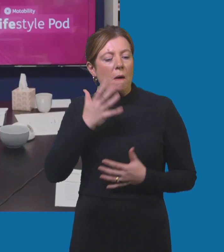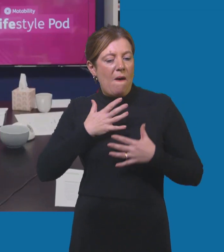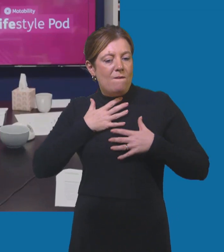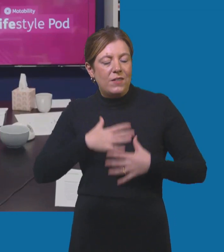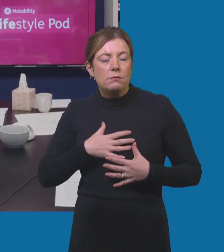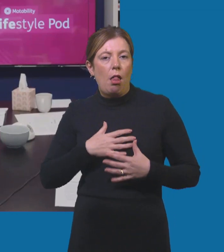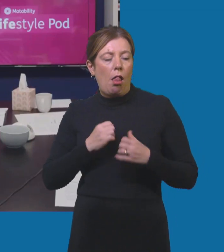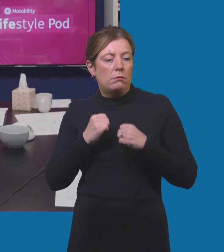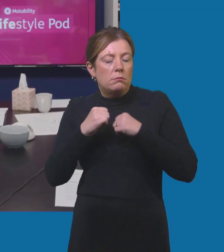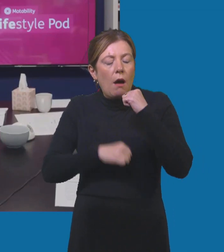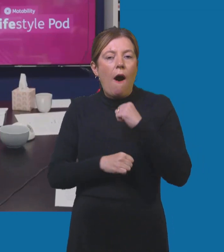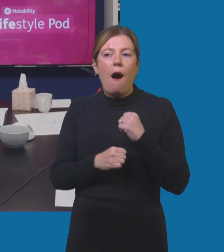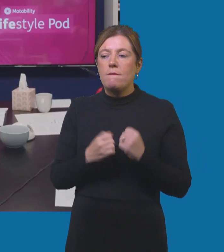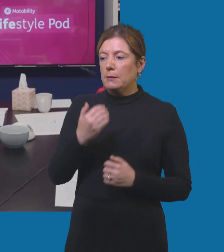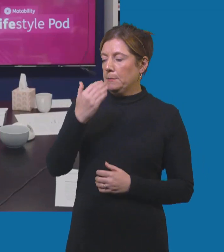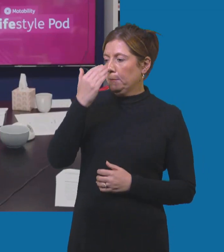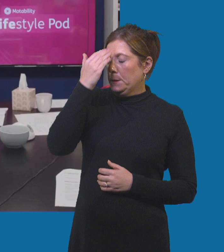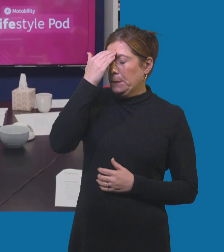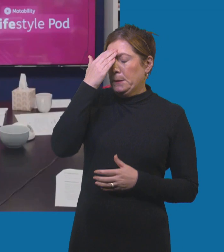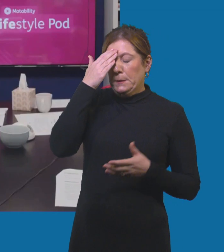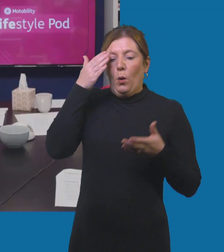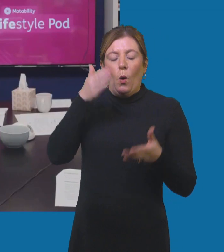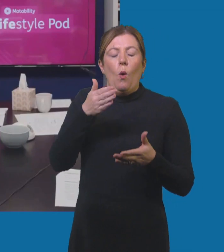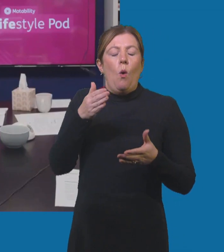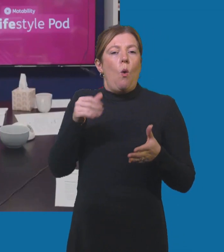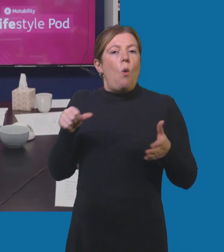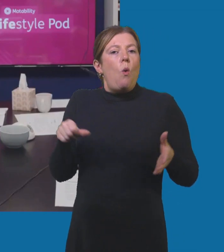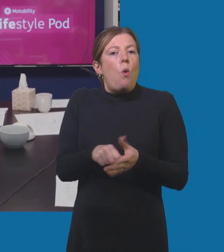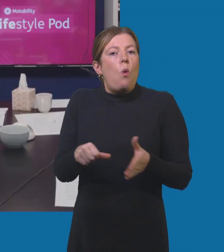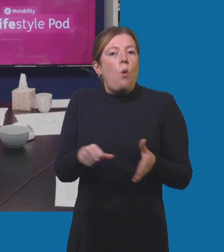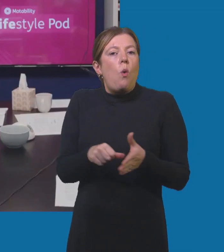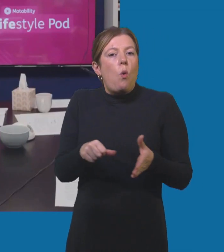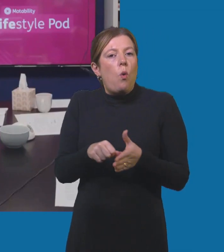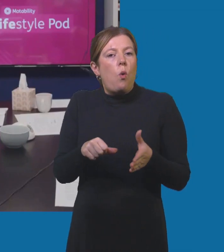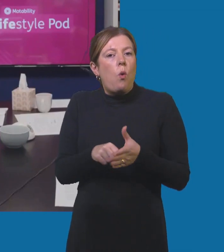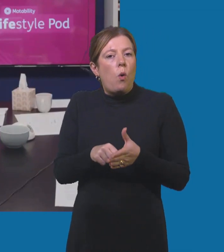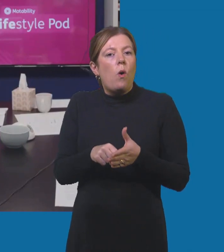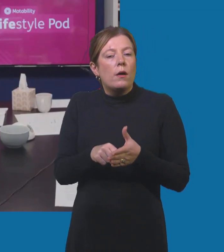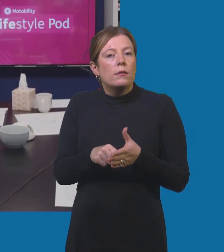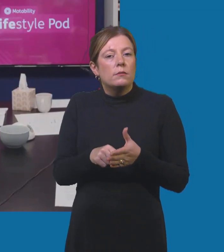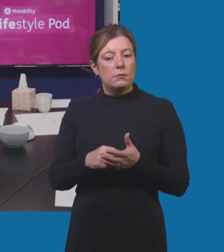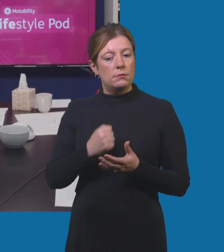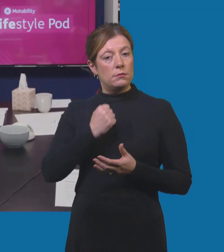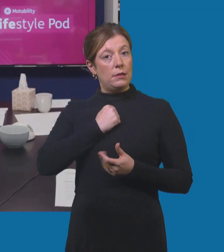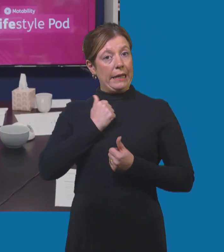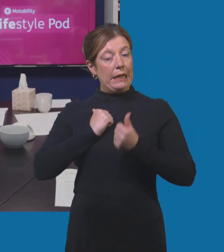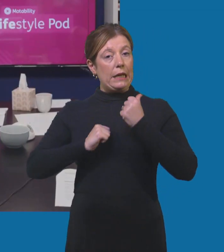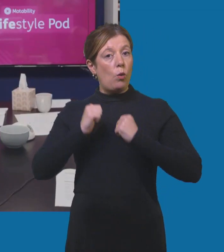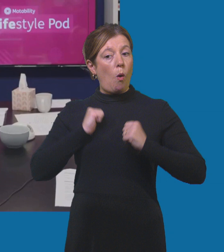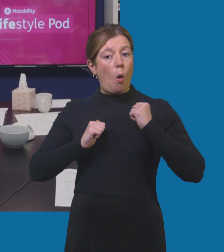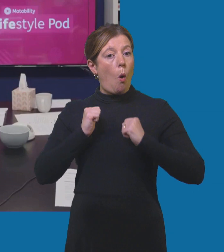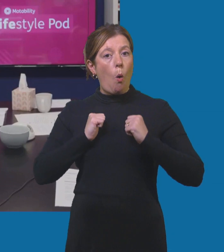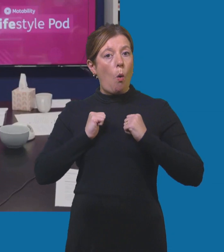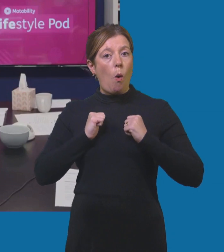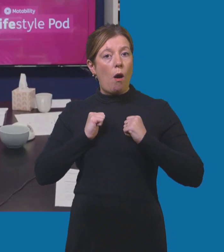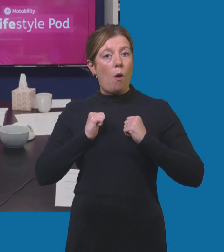physically. It was brutal mentally. It completely destroyed my ego because I thought I'd